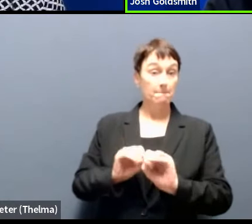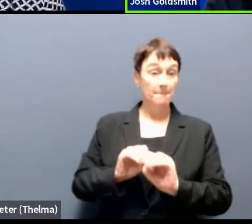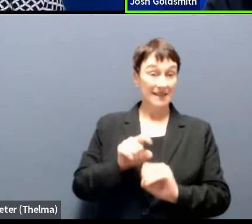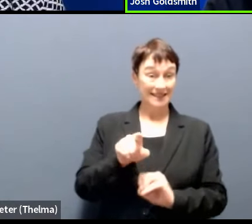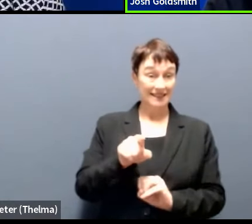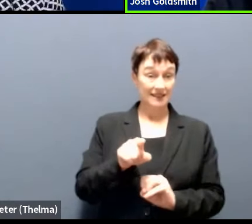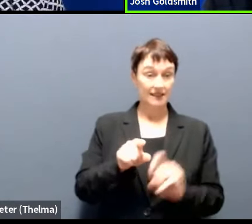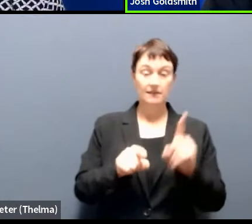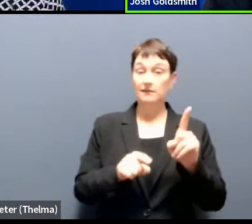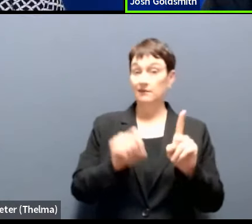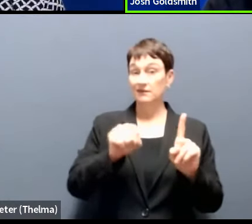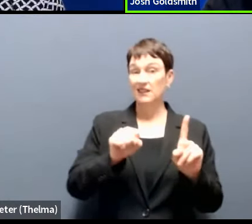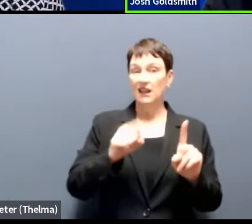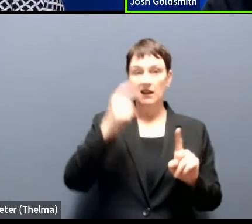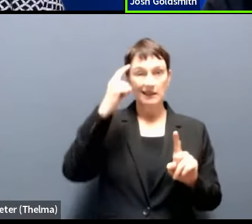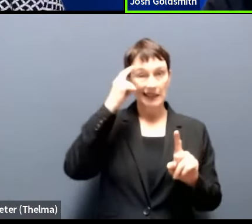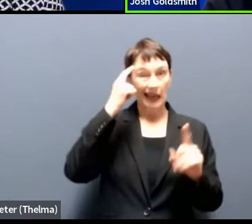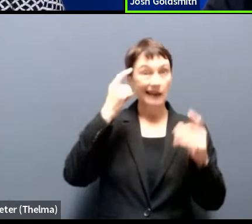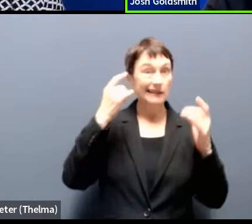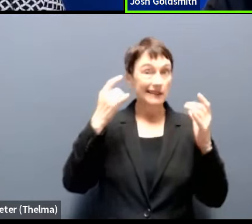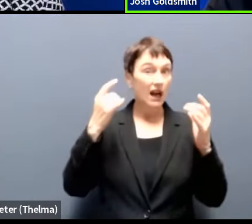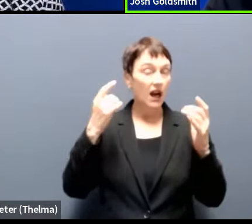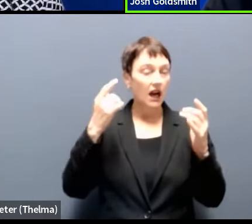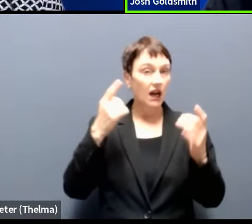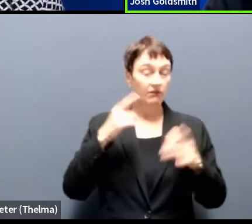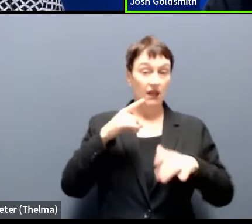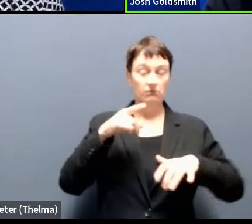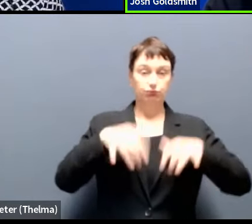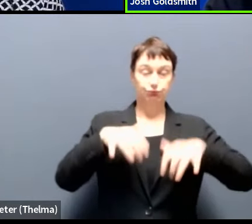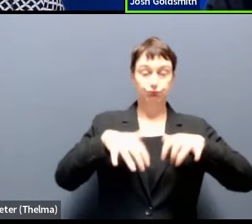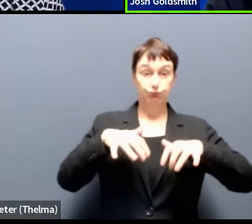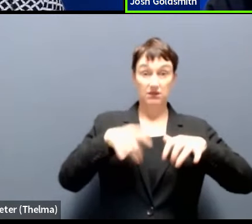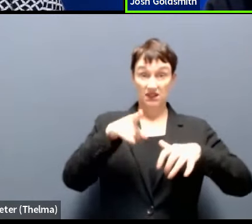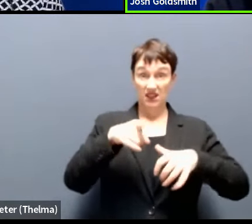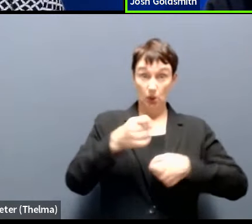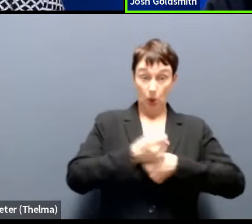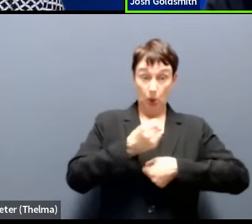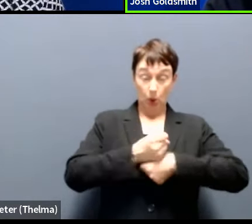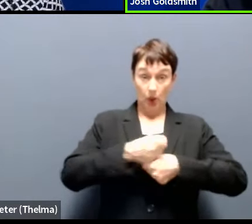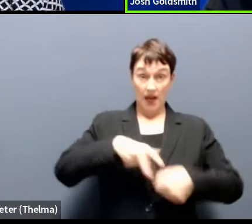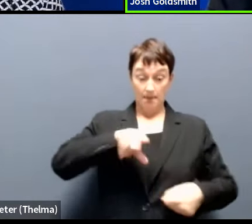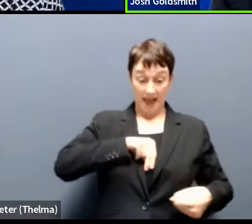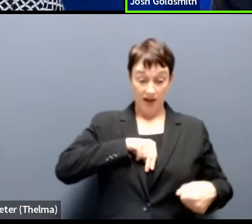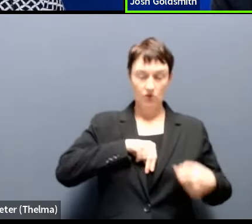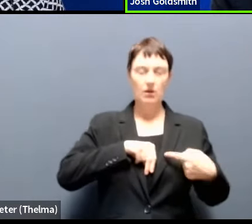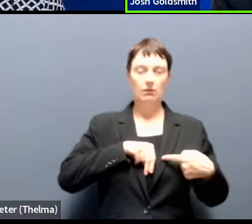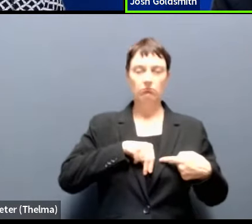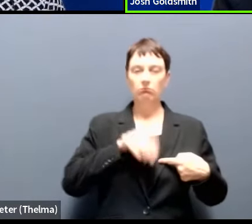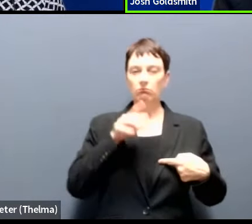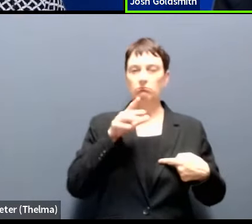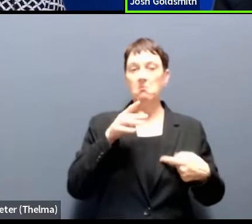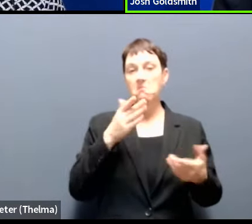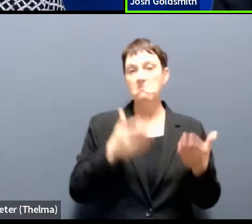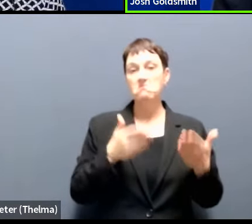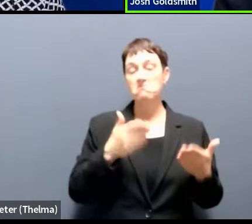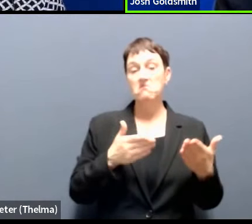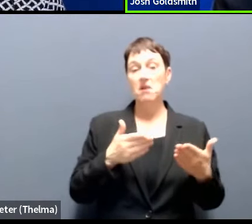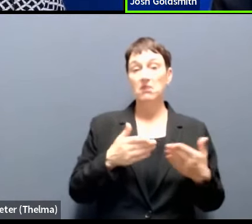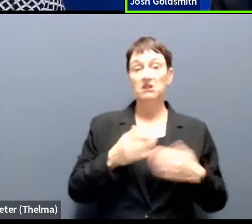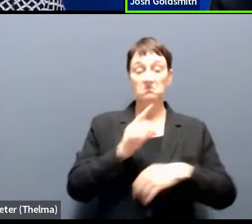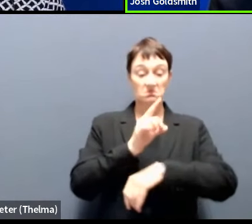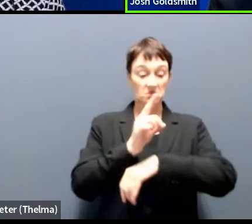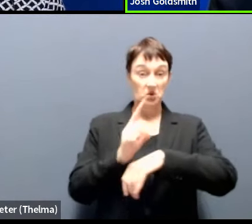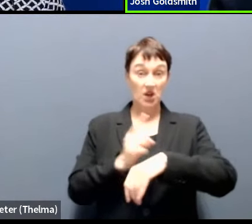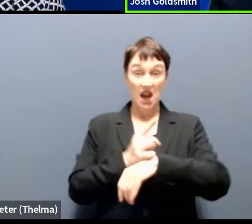here by the end of the call if all goes well. So if you already have it, perfect. If not, you'll have it by the end of the